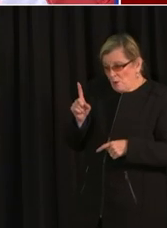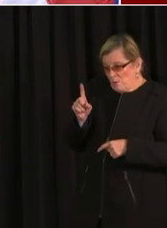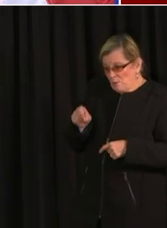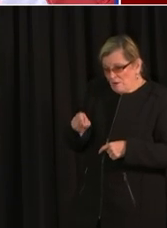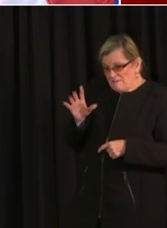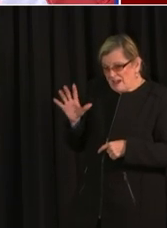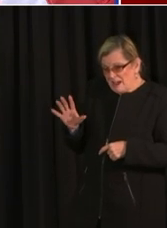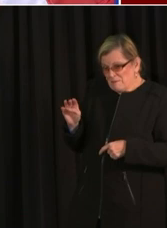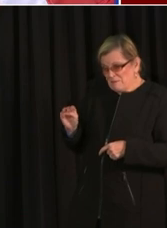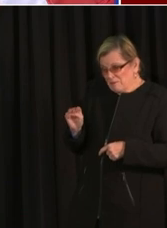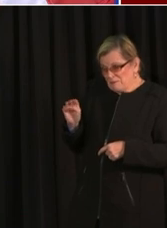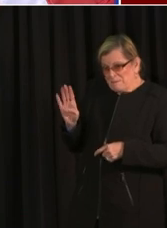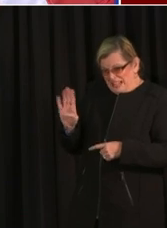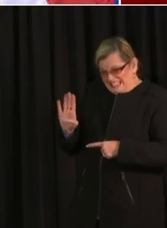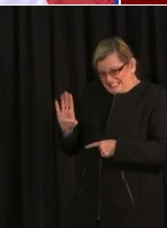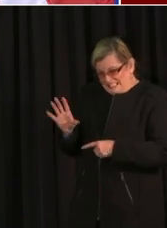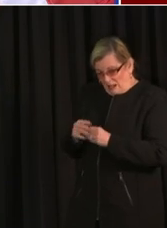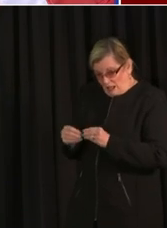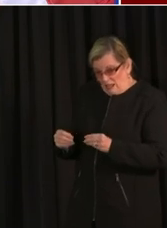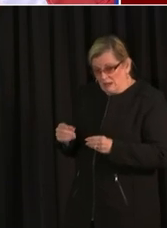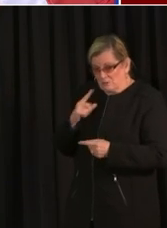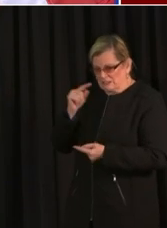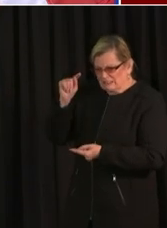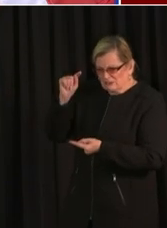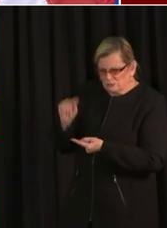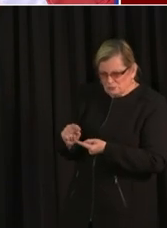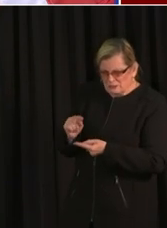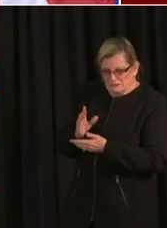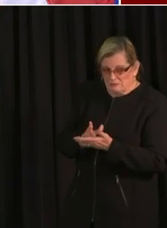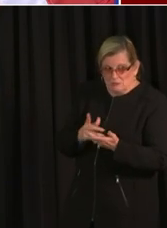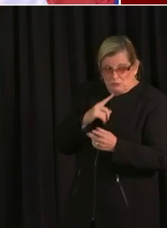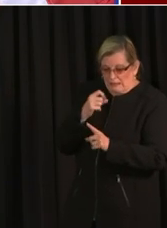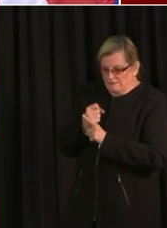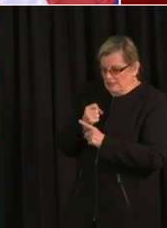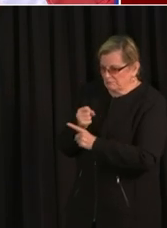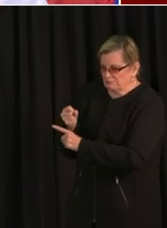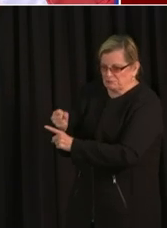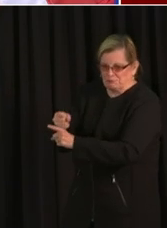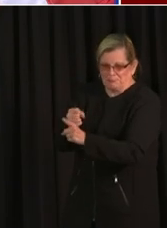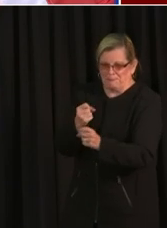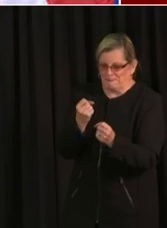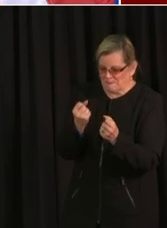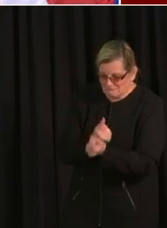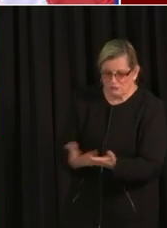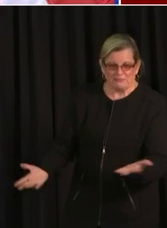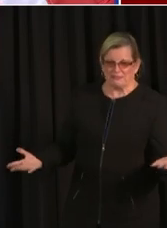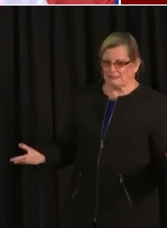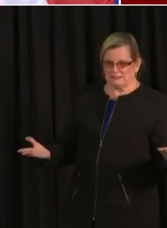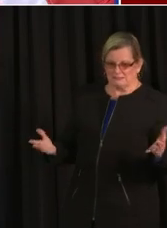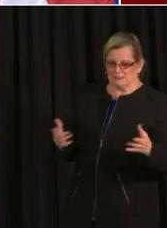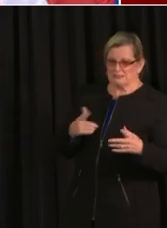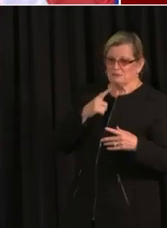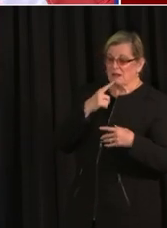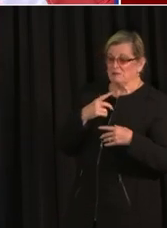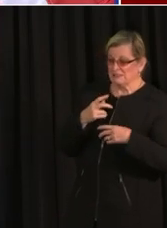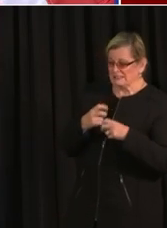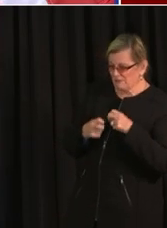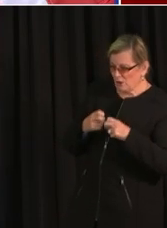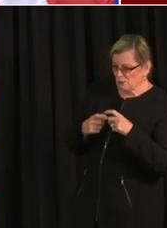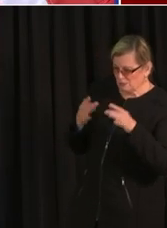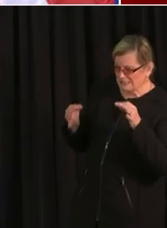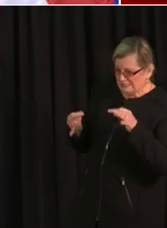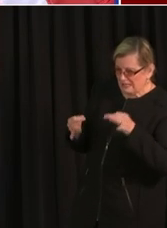in revenues. And those were necessary, tough decisions. So I will look more closely at